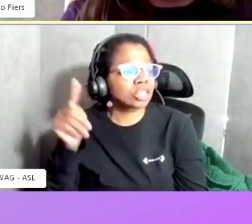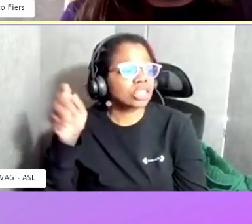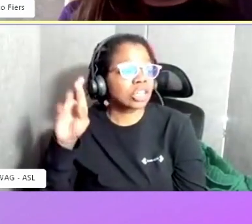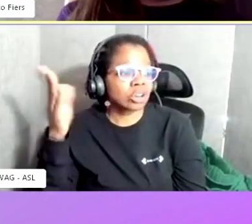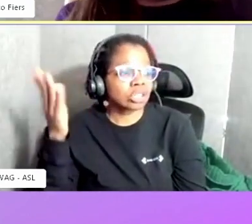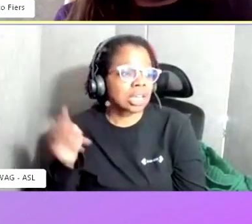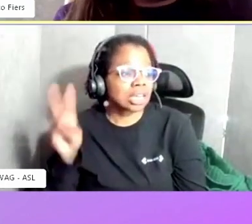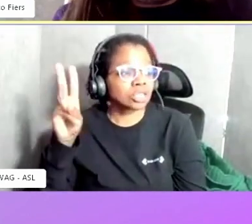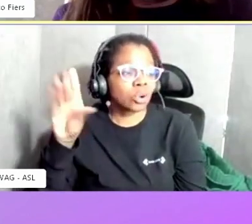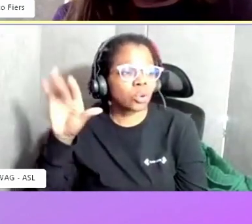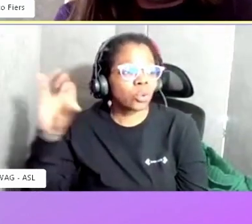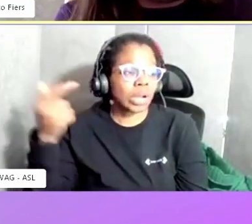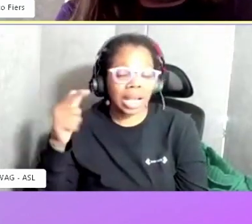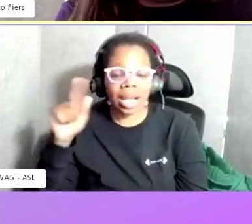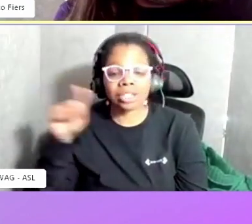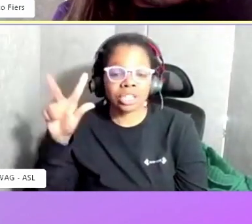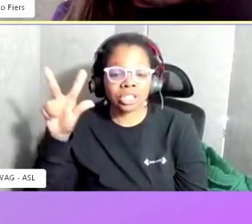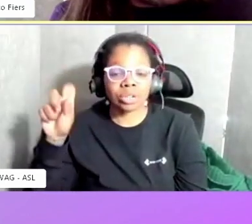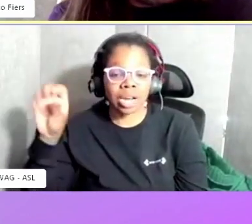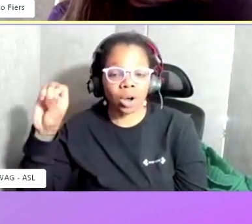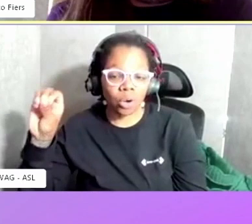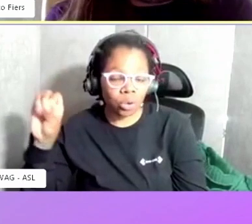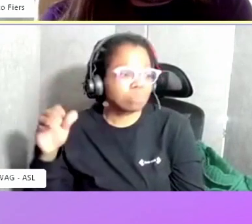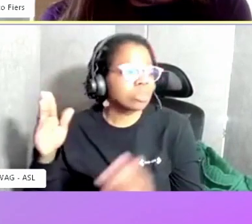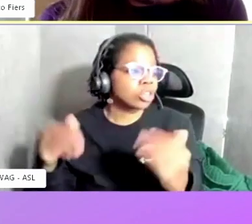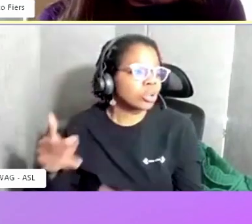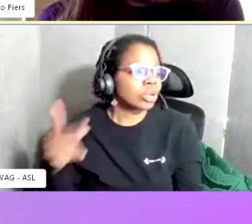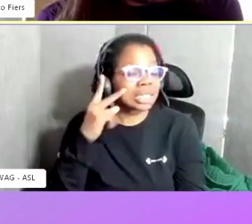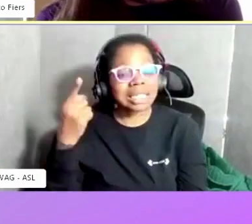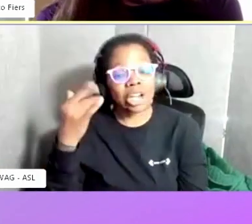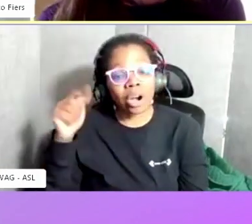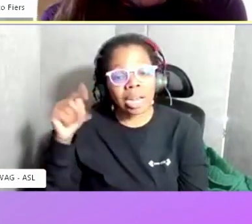w3.org/dr/WCAG-3.0. You can open issues on